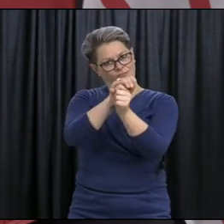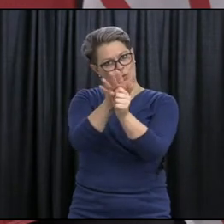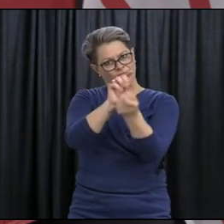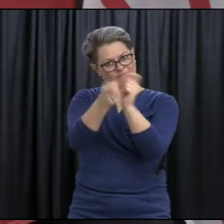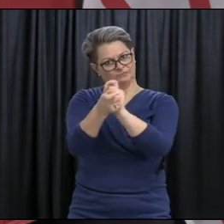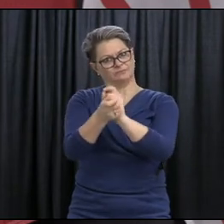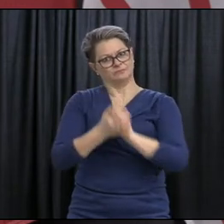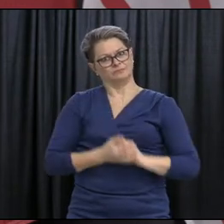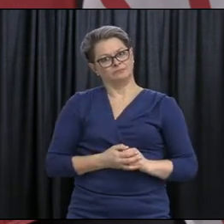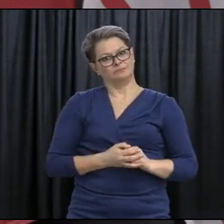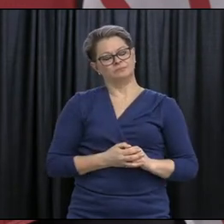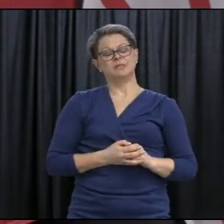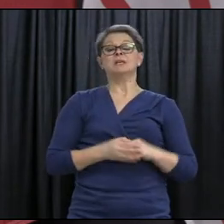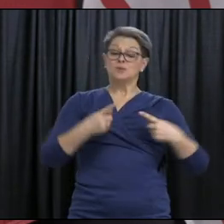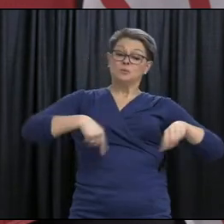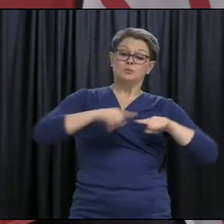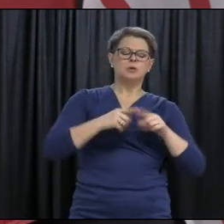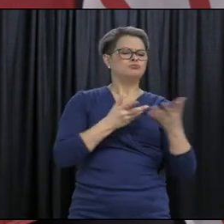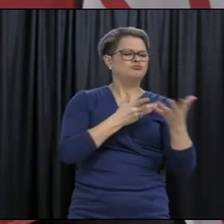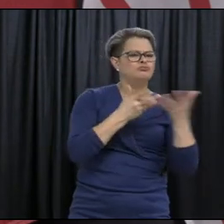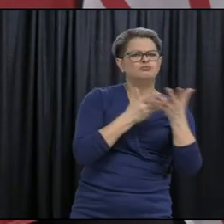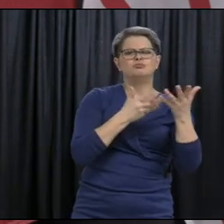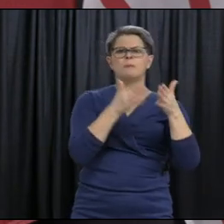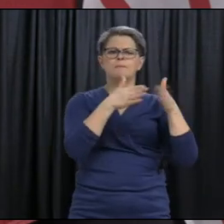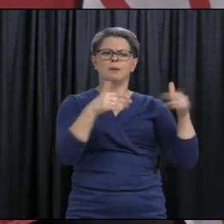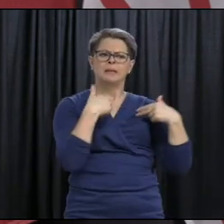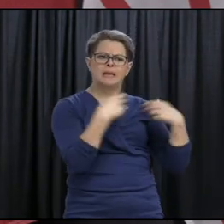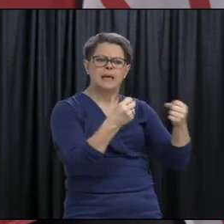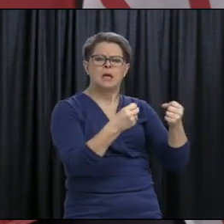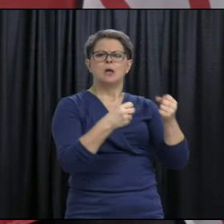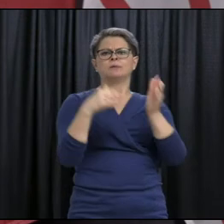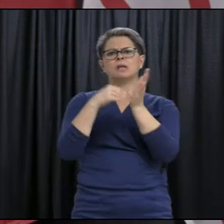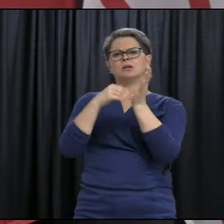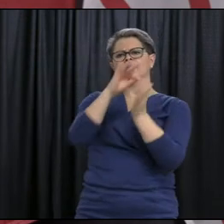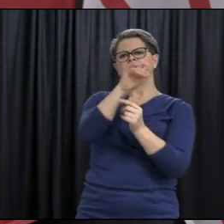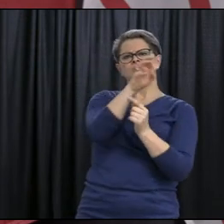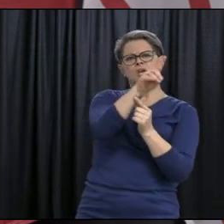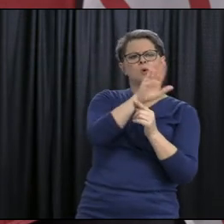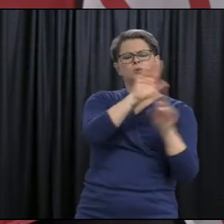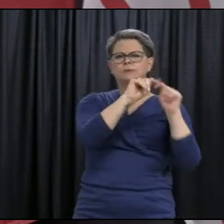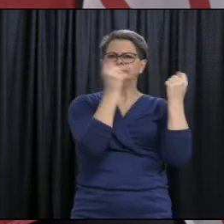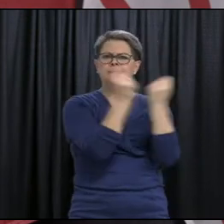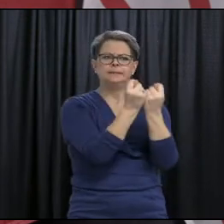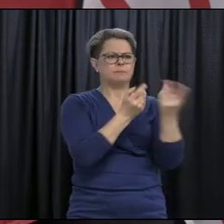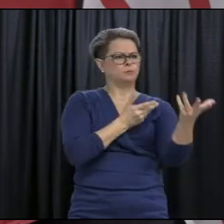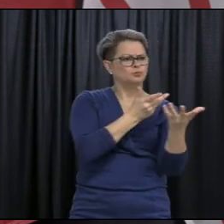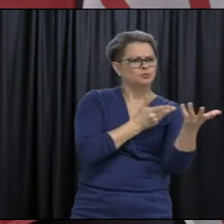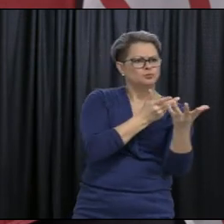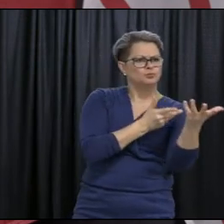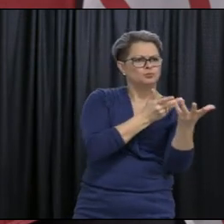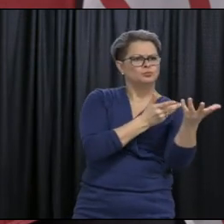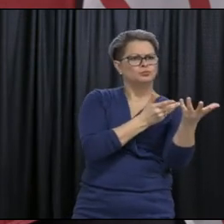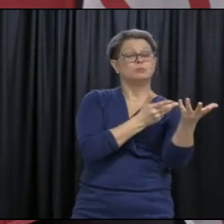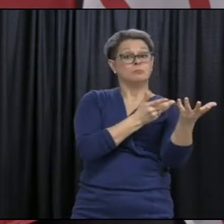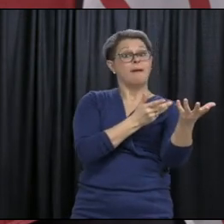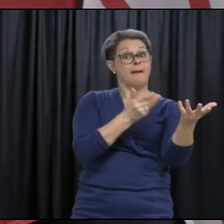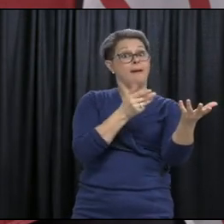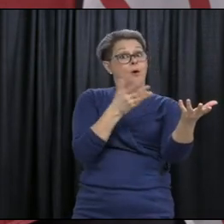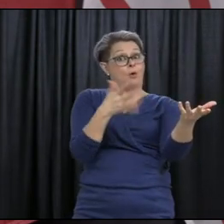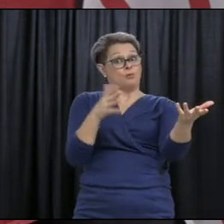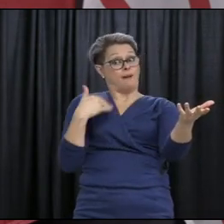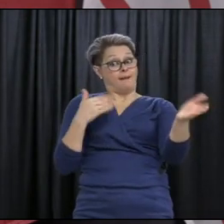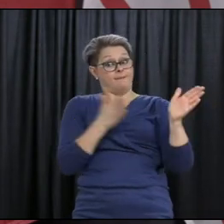with public health and the Chief Medical Officer of Health. So before we announce any plans, while they may be put in